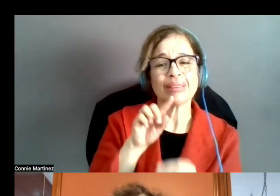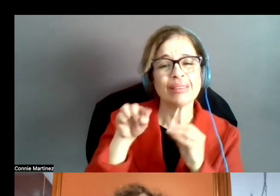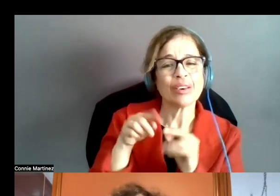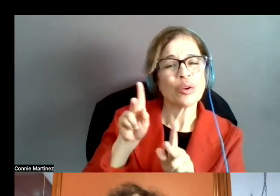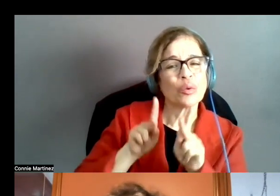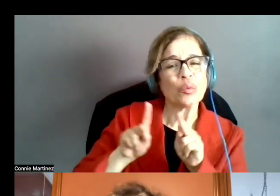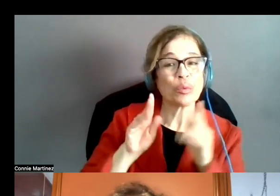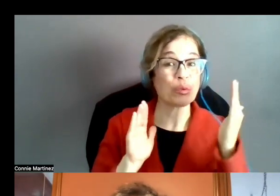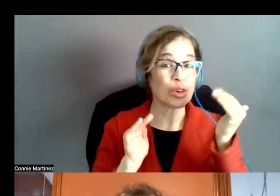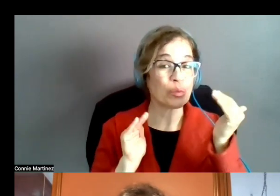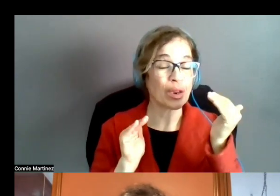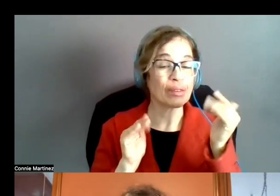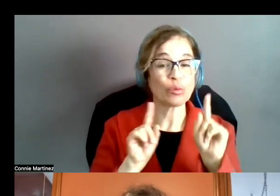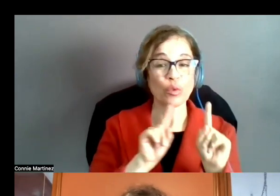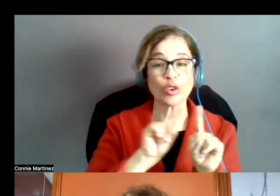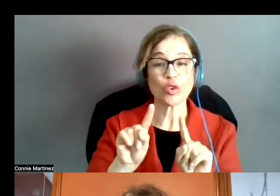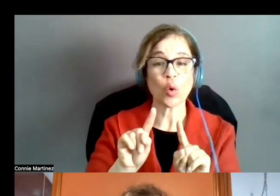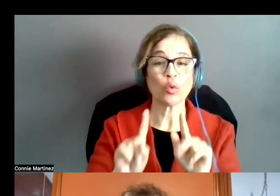would expect when they come?